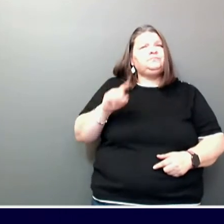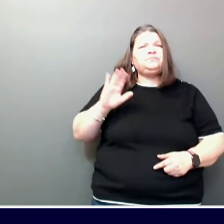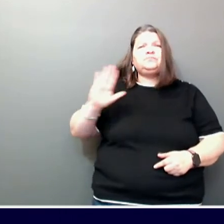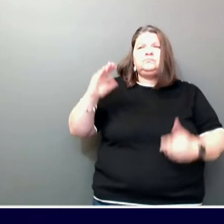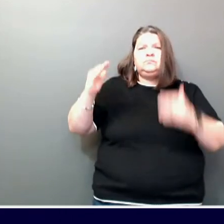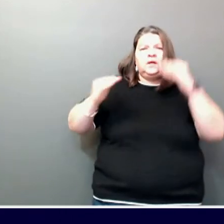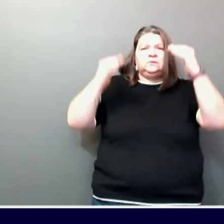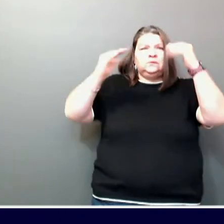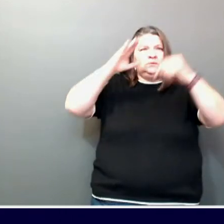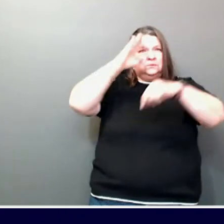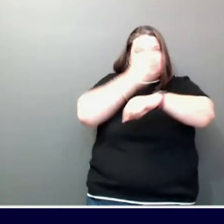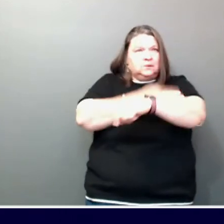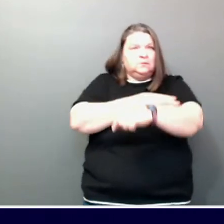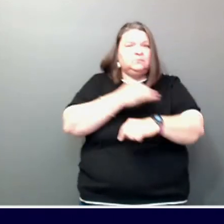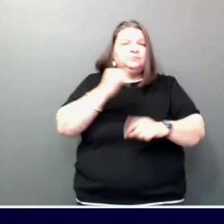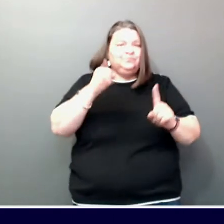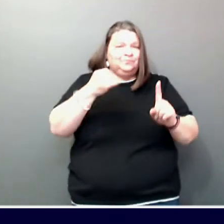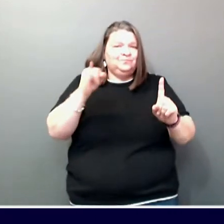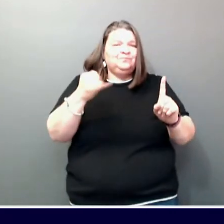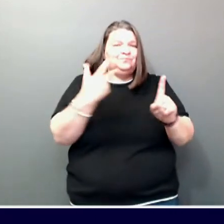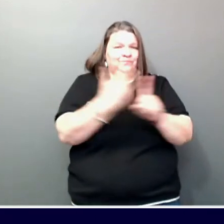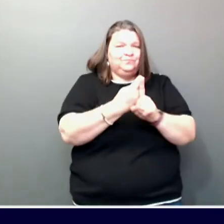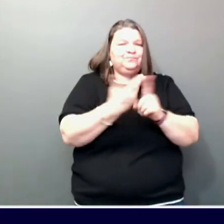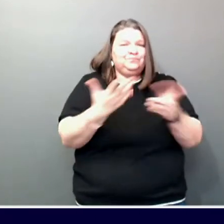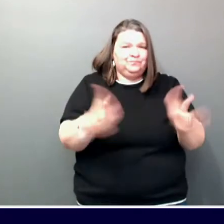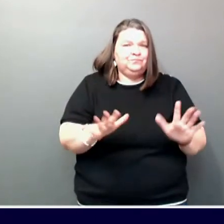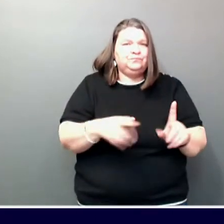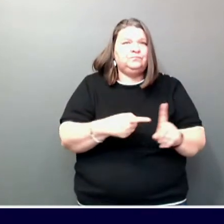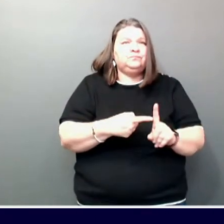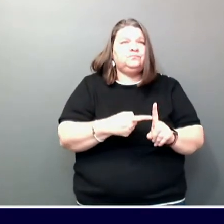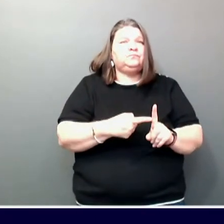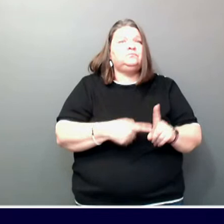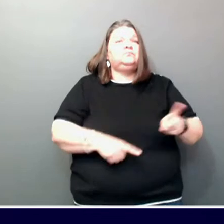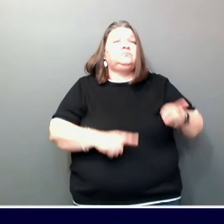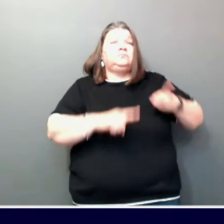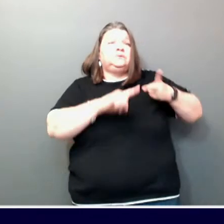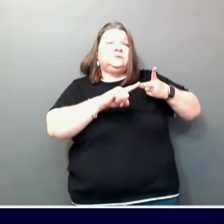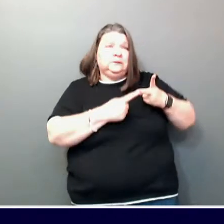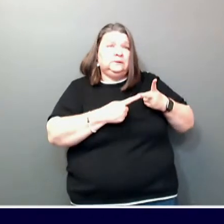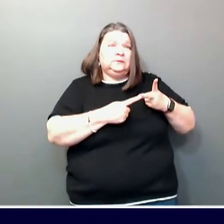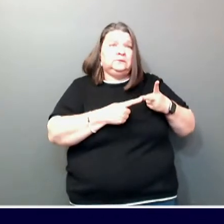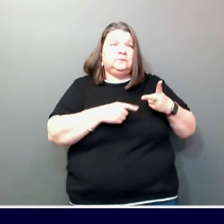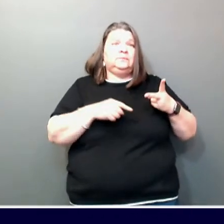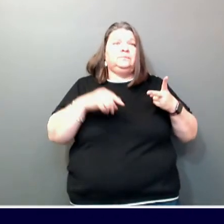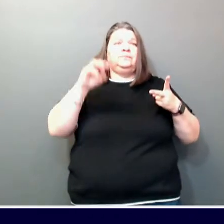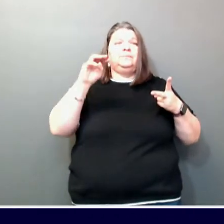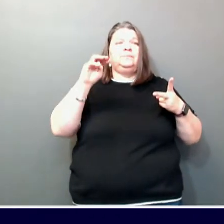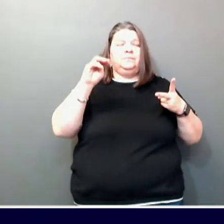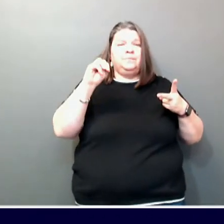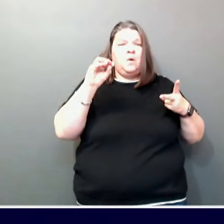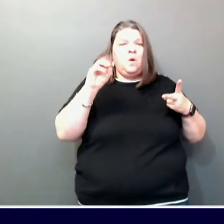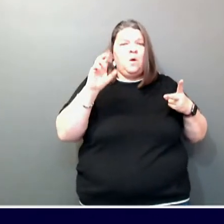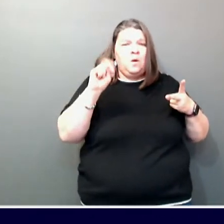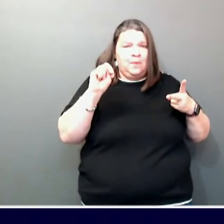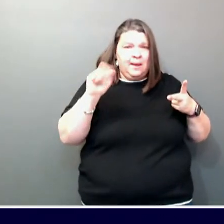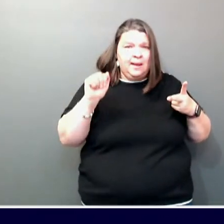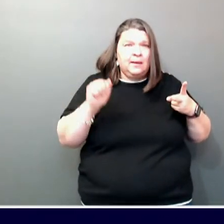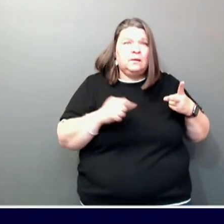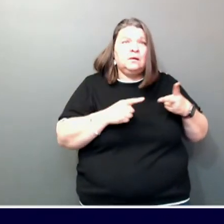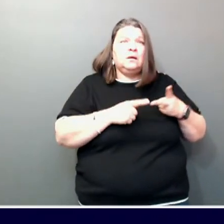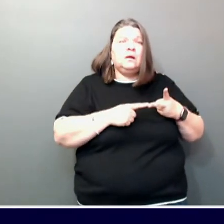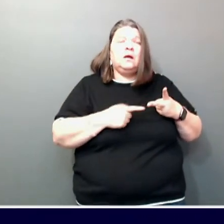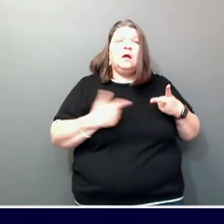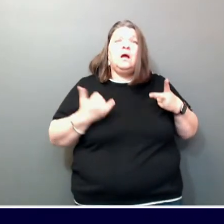initial shot and then Moderna for the booster. And I'm wondering if, she is wondering if